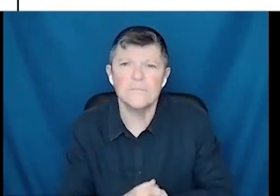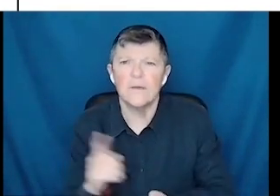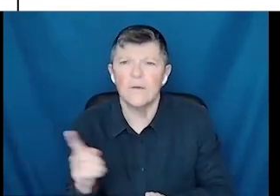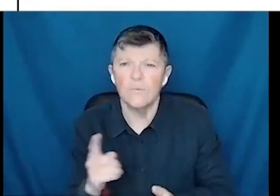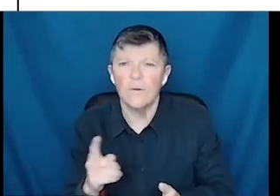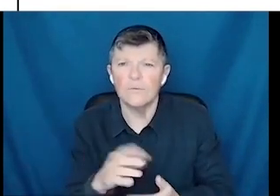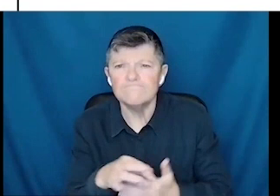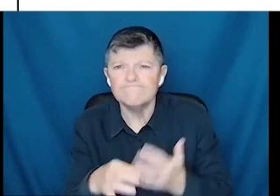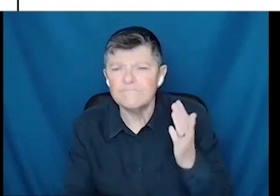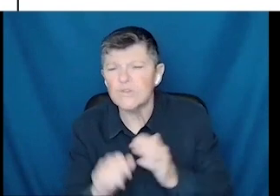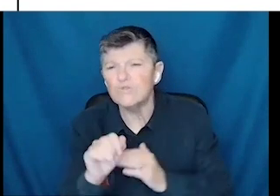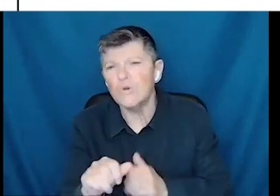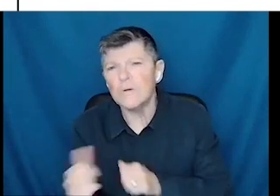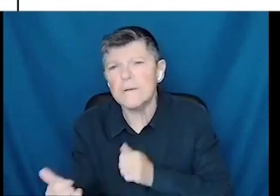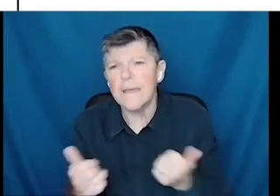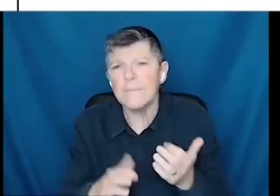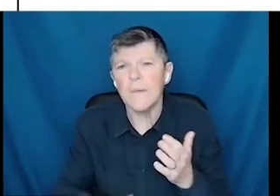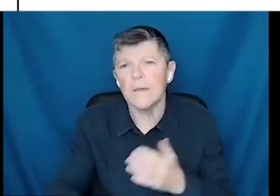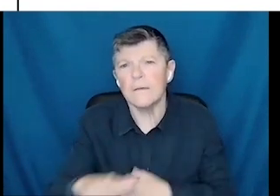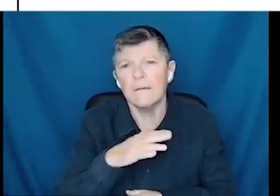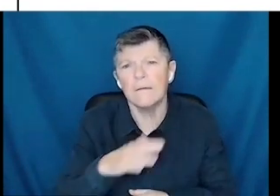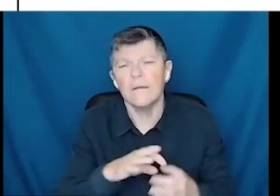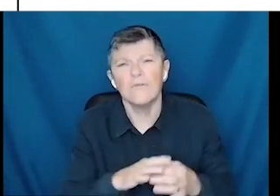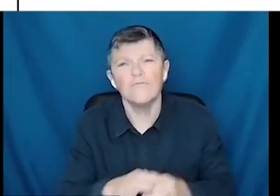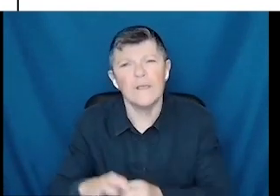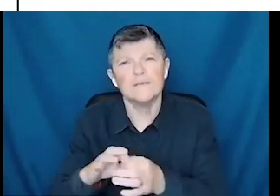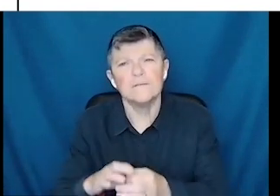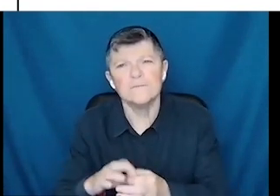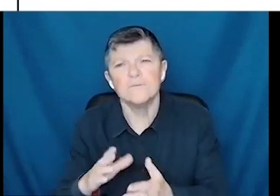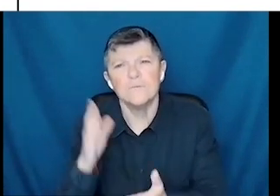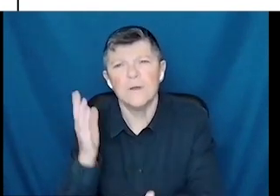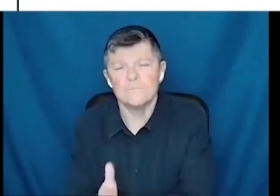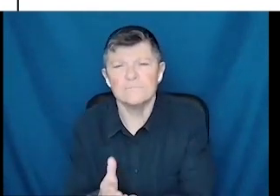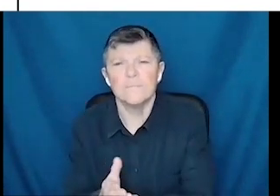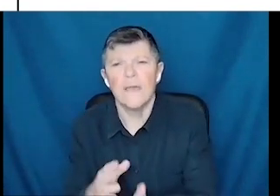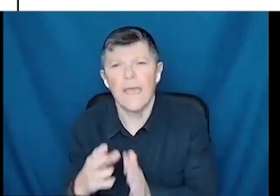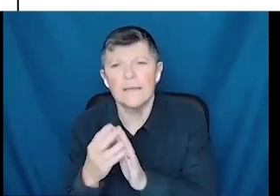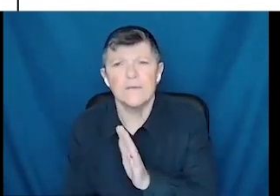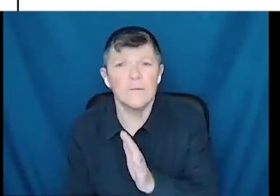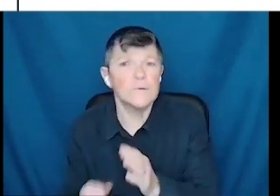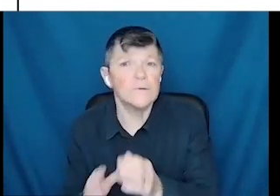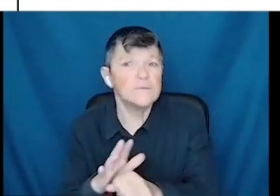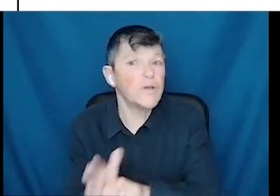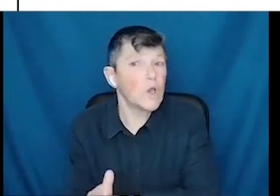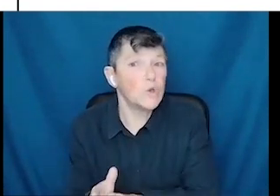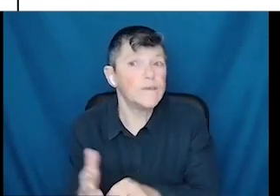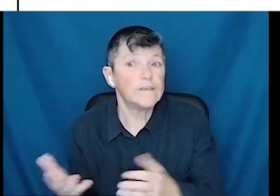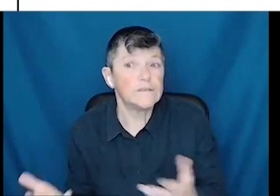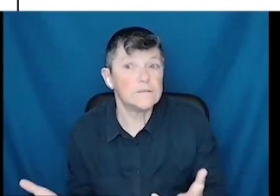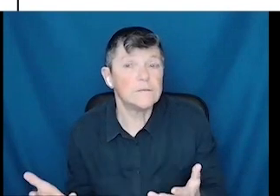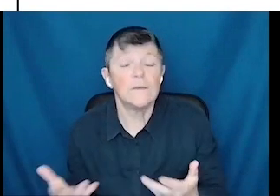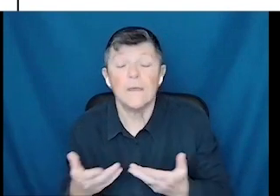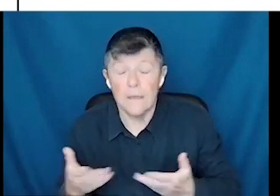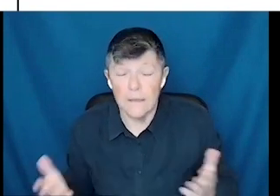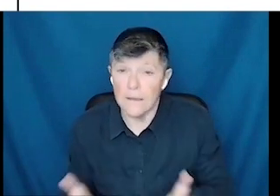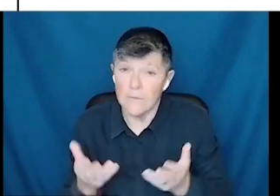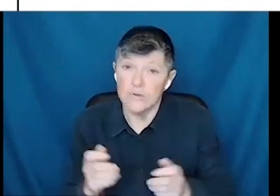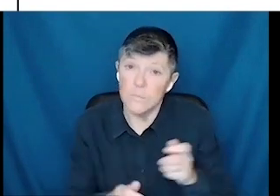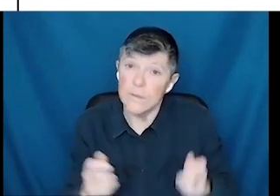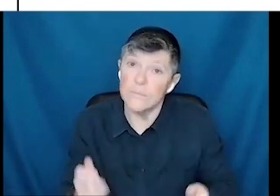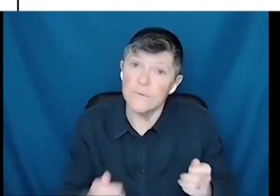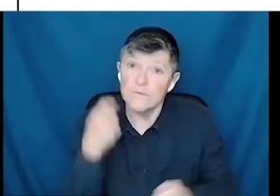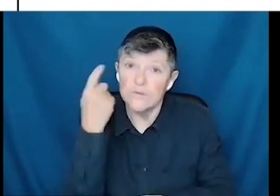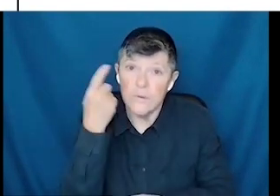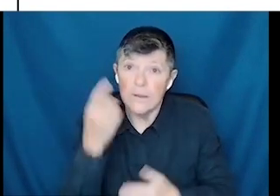and relating it to like a concrete example of COVID. Encourages people to reflect more on their